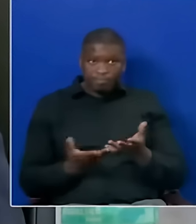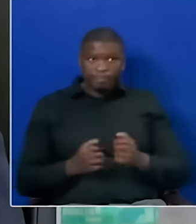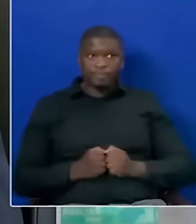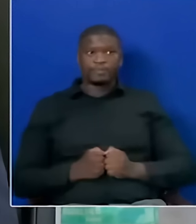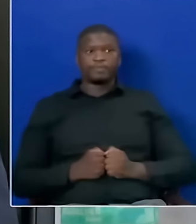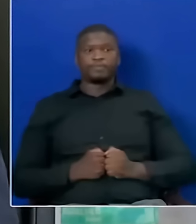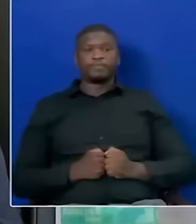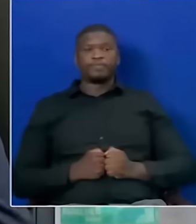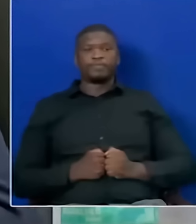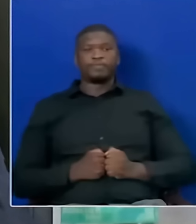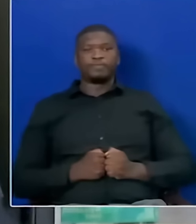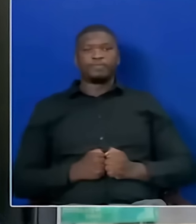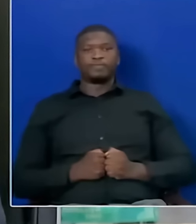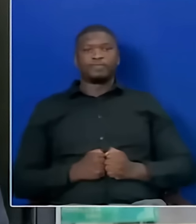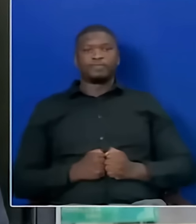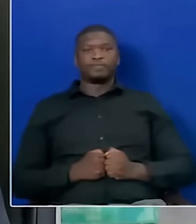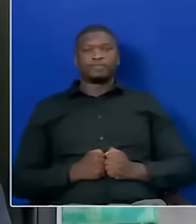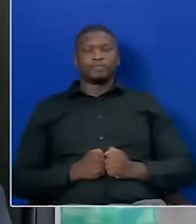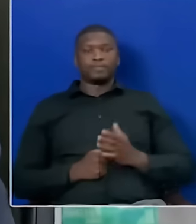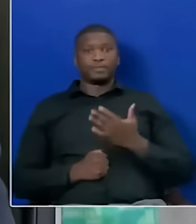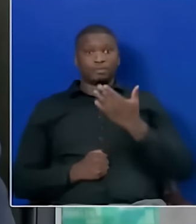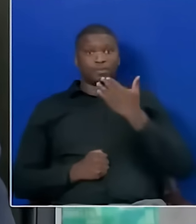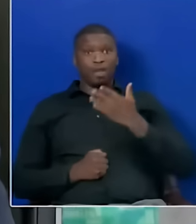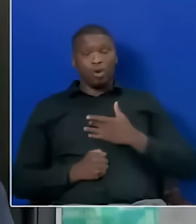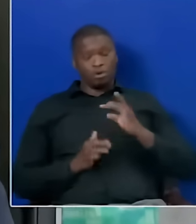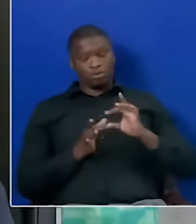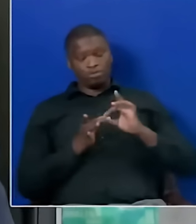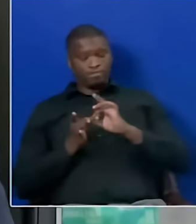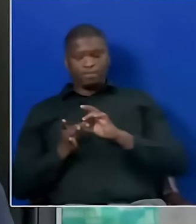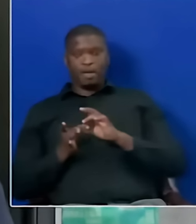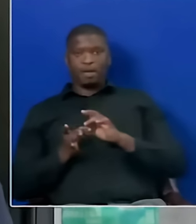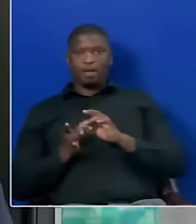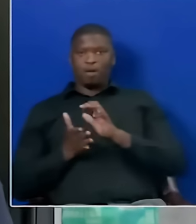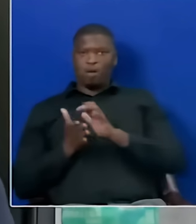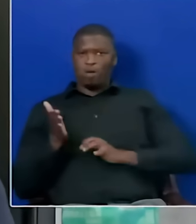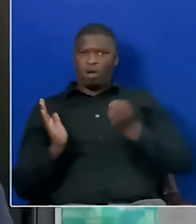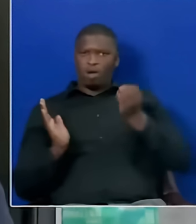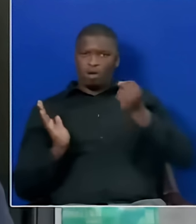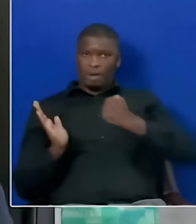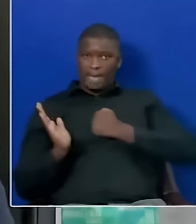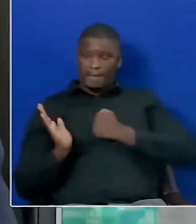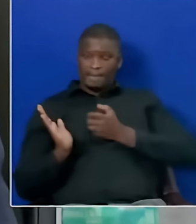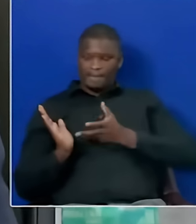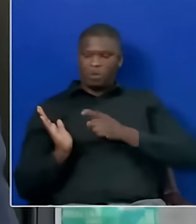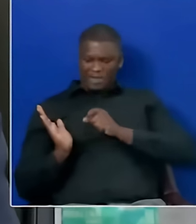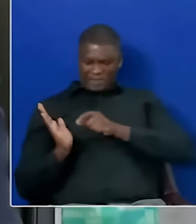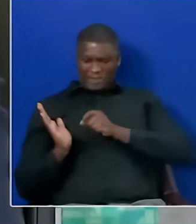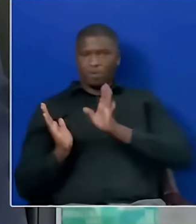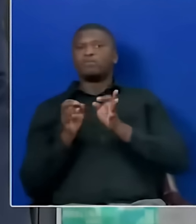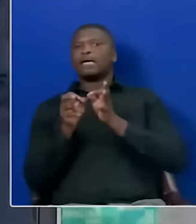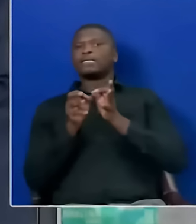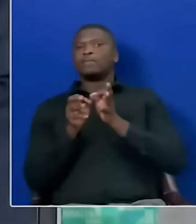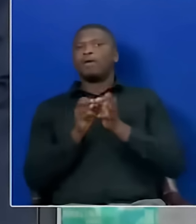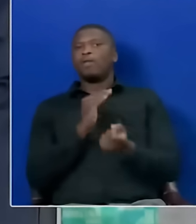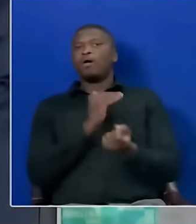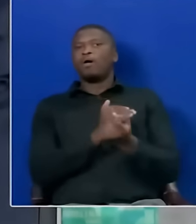I will have to refer to the statements because that it will explain exactly what happened.